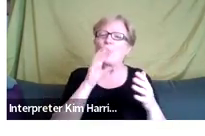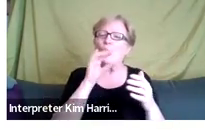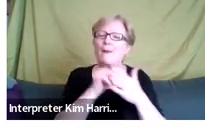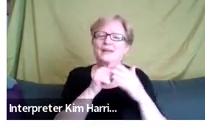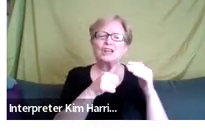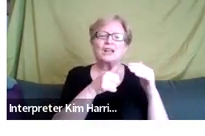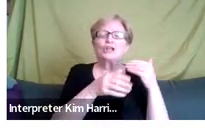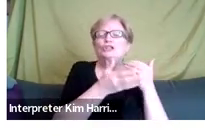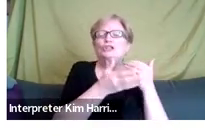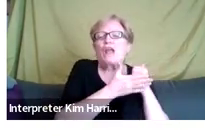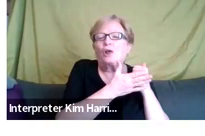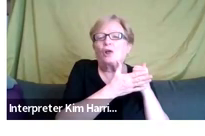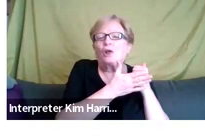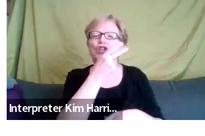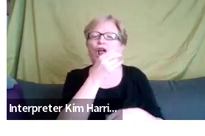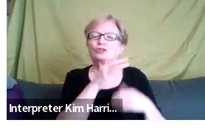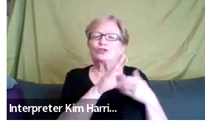and ways that we can